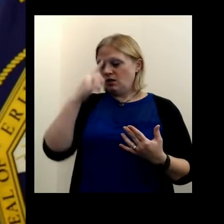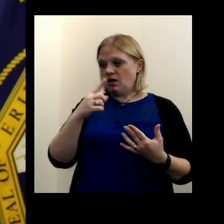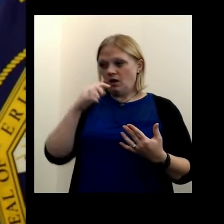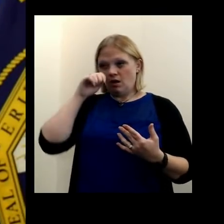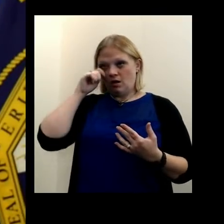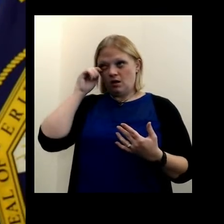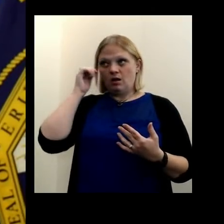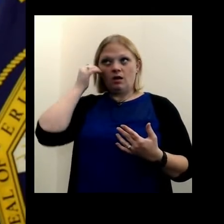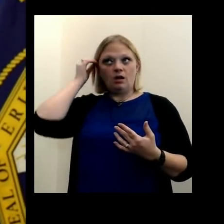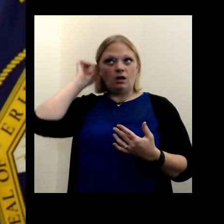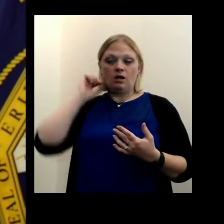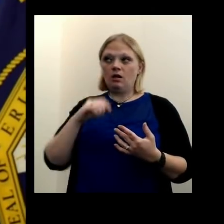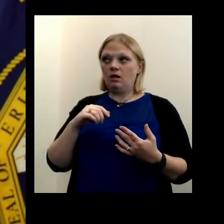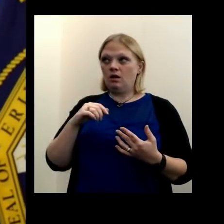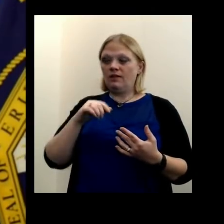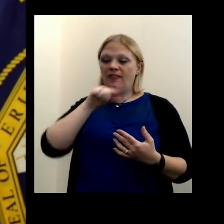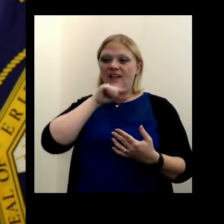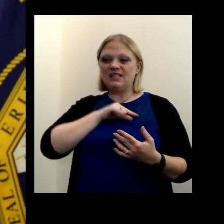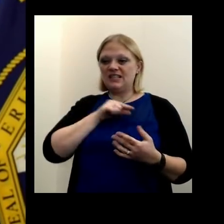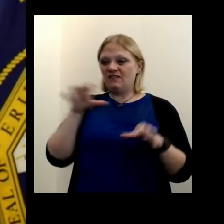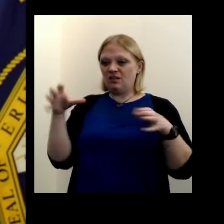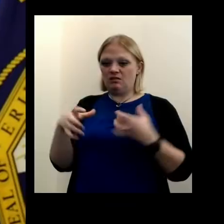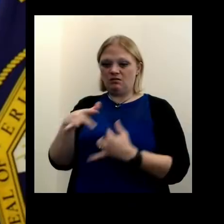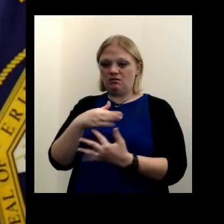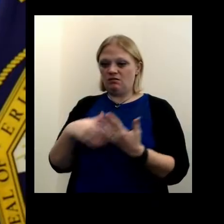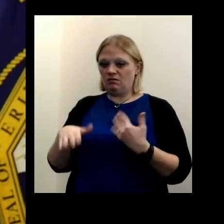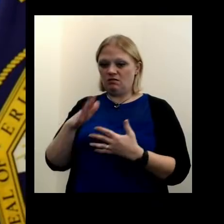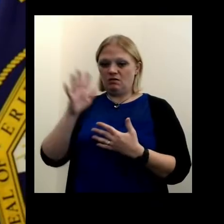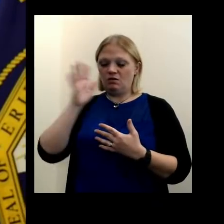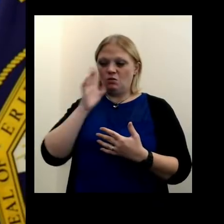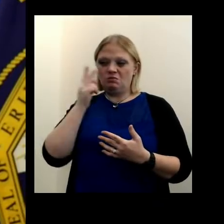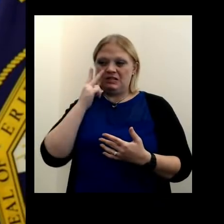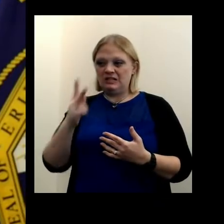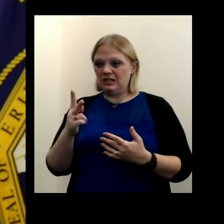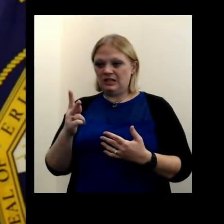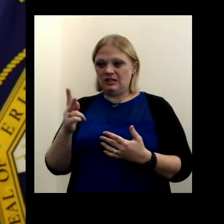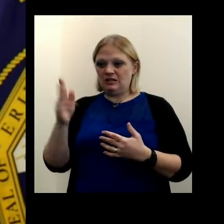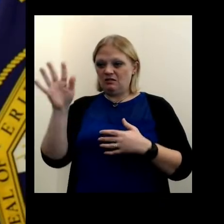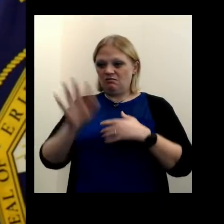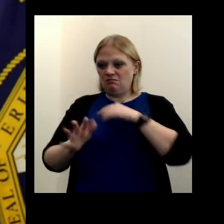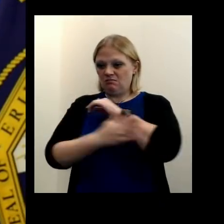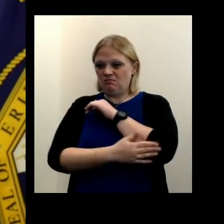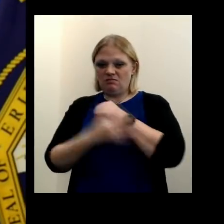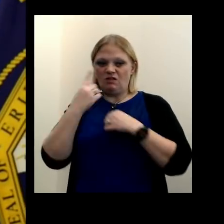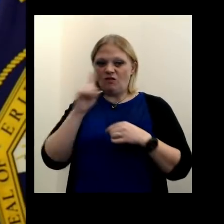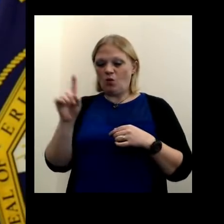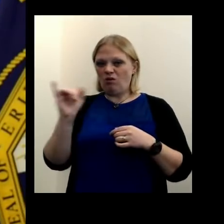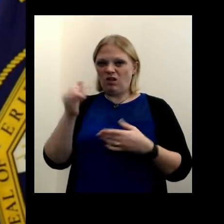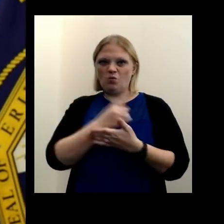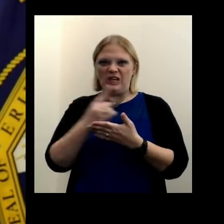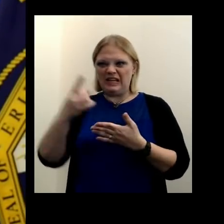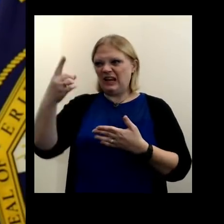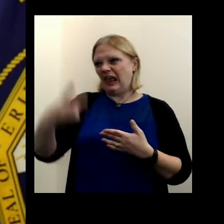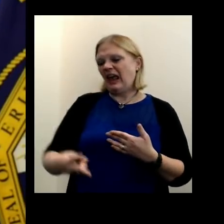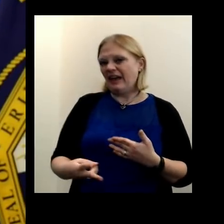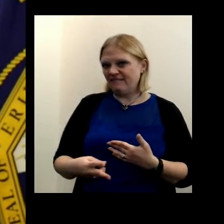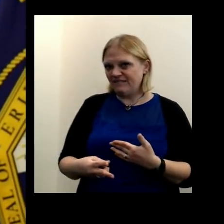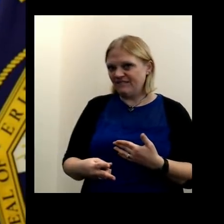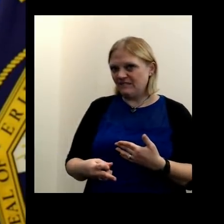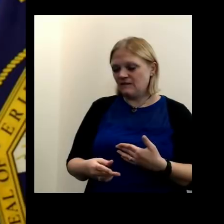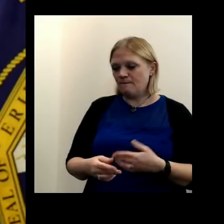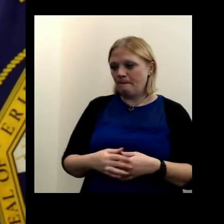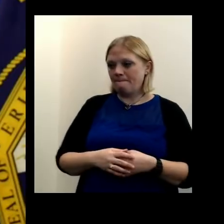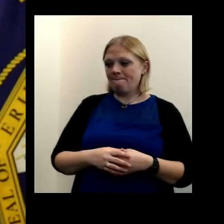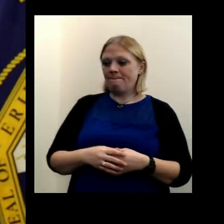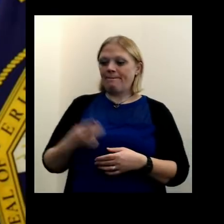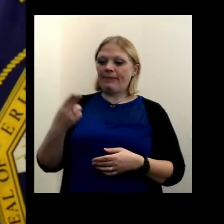the Thanksgiving gatherings would be seen around the country and, of course, here for another week and a half. And he noted that